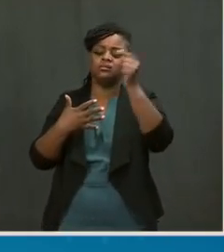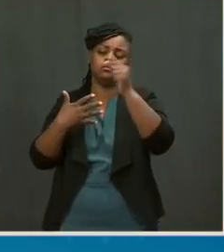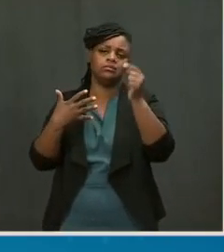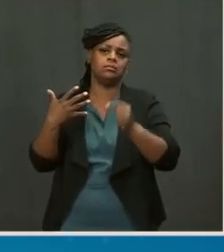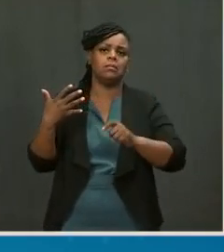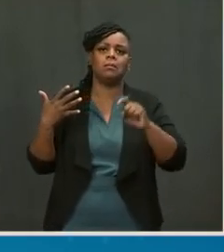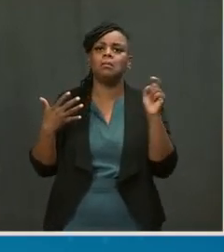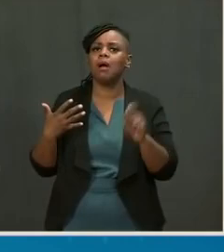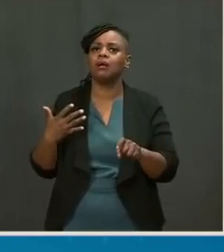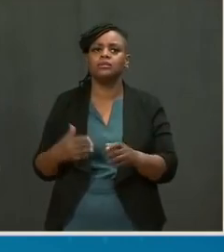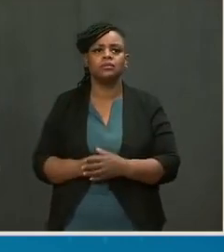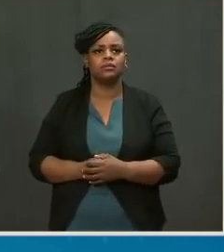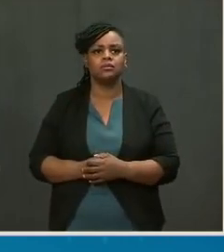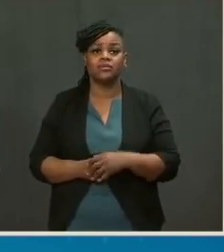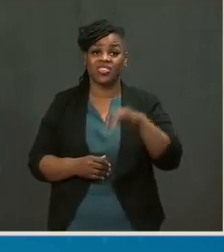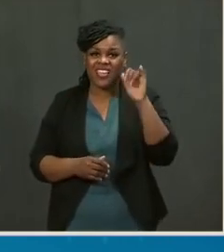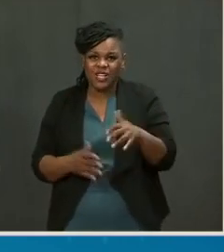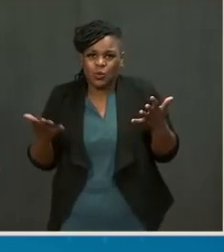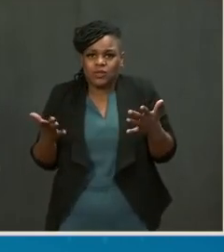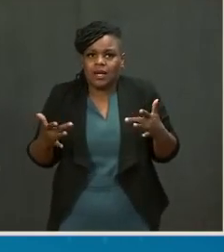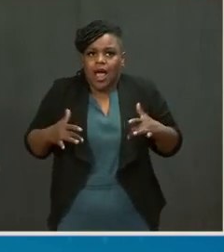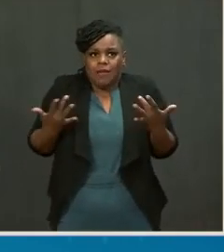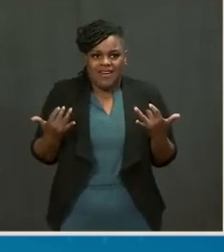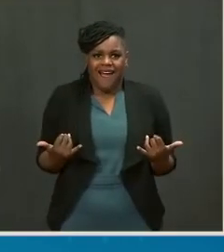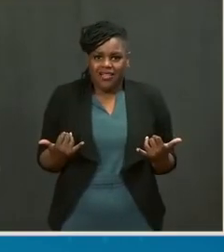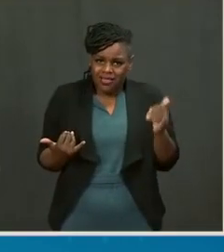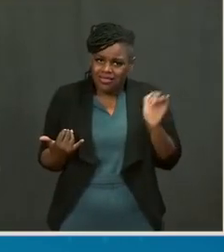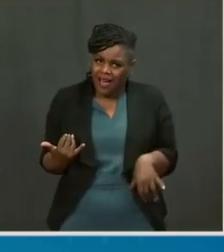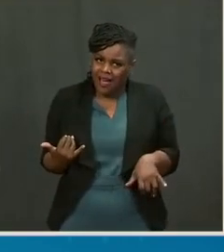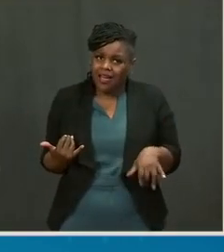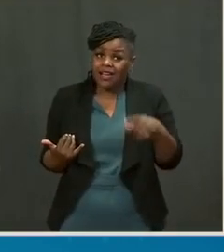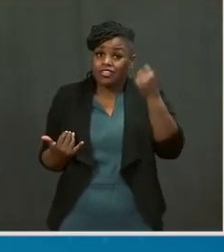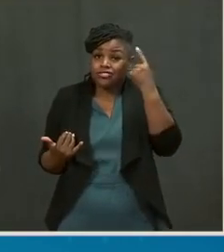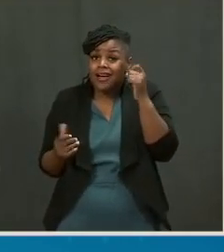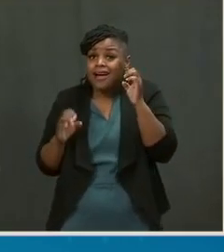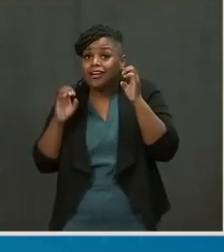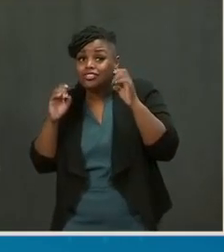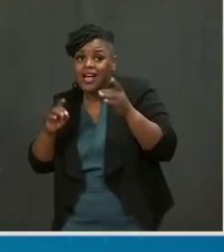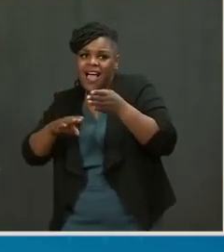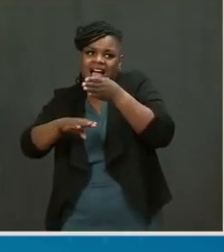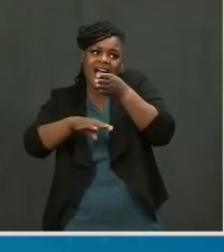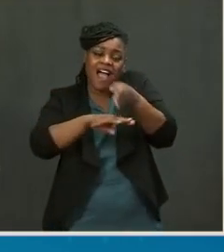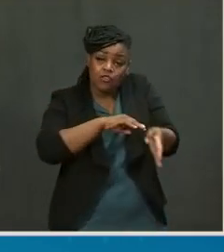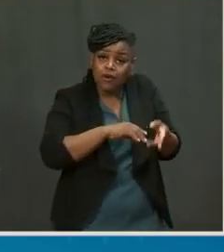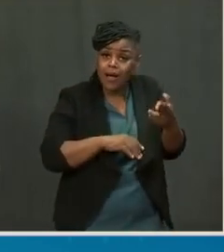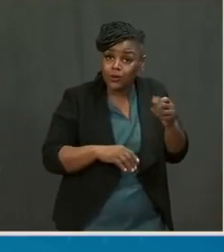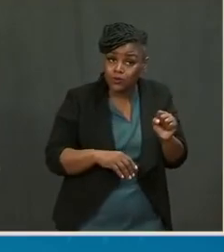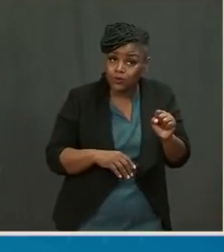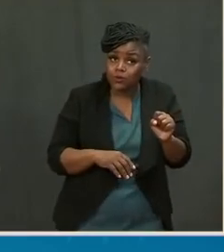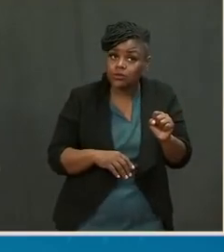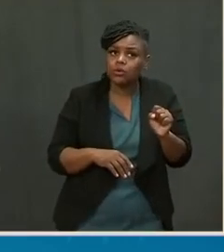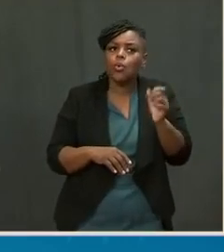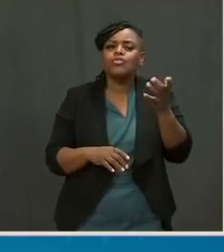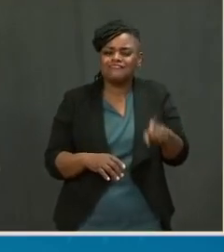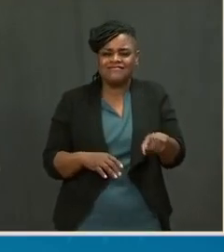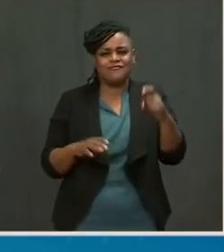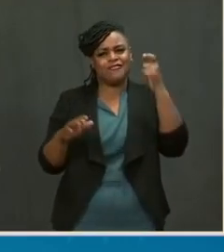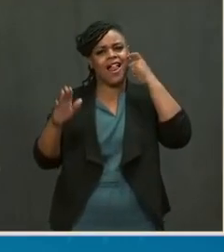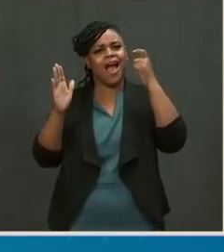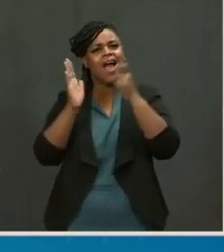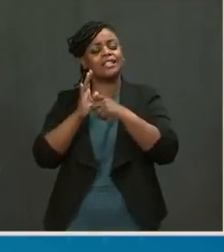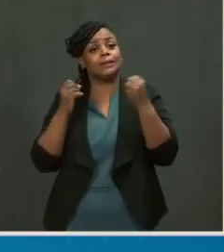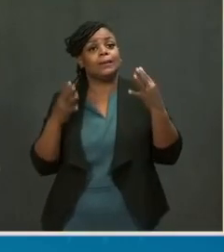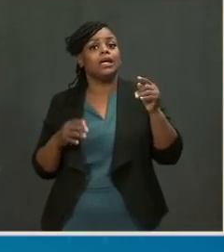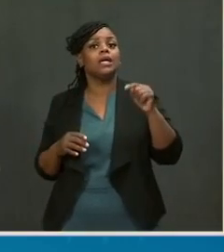also understanding that education after high school should recognize that for a lot of folks, some of the best